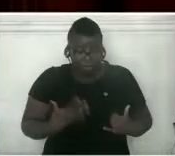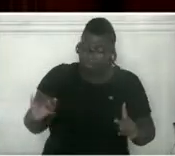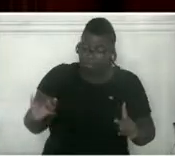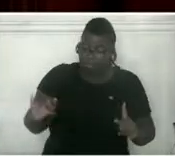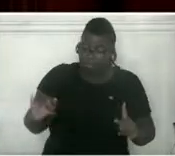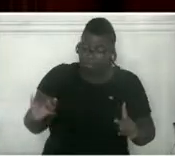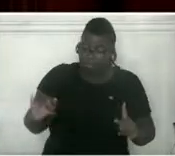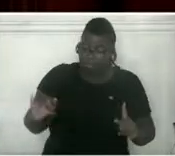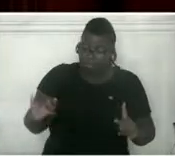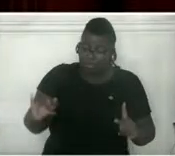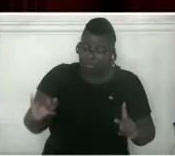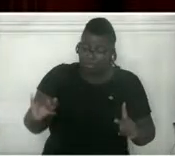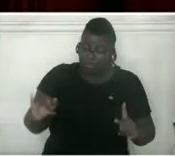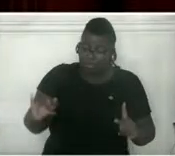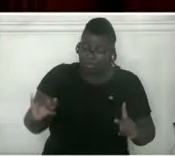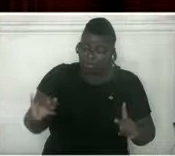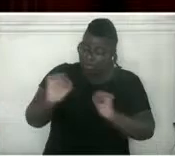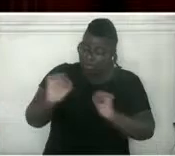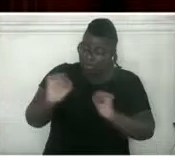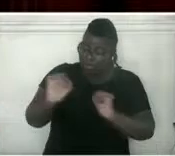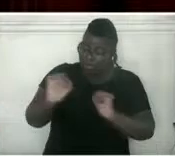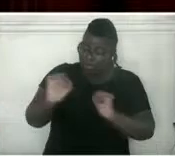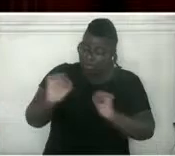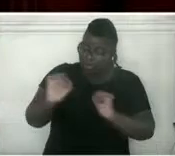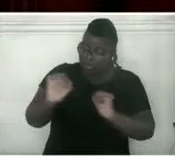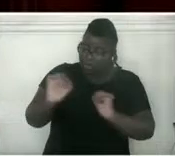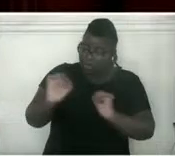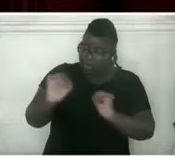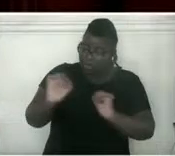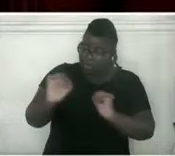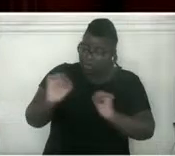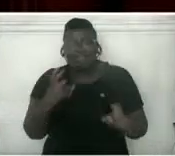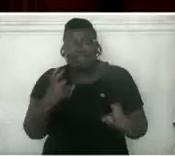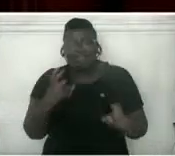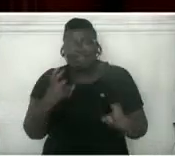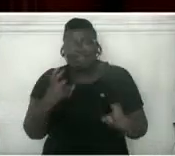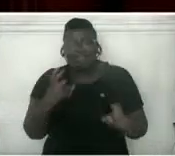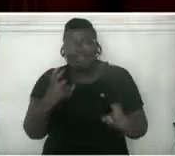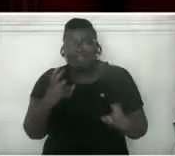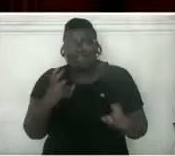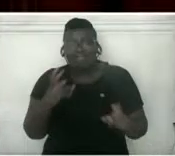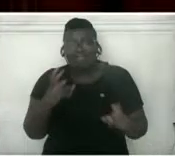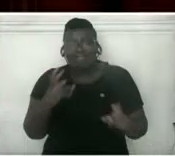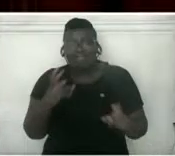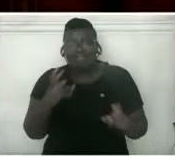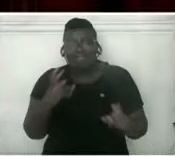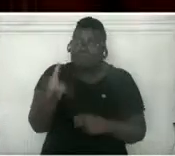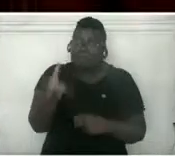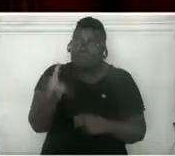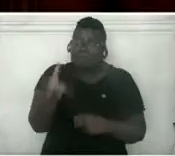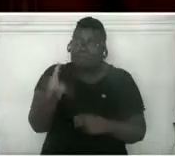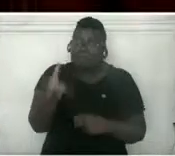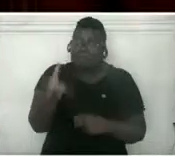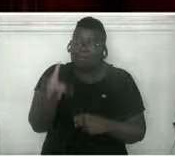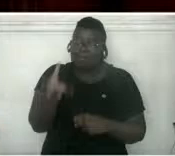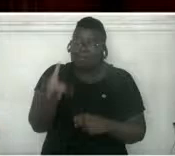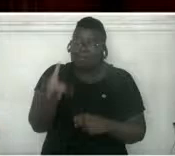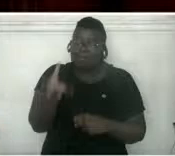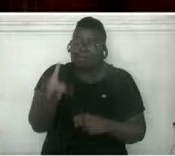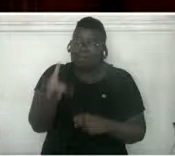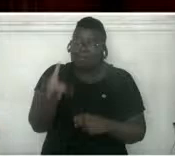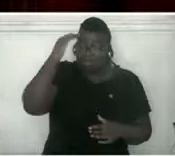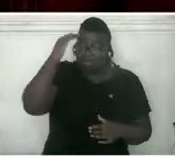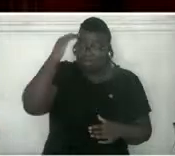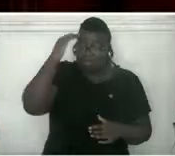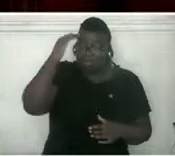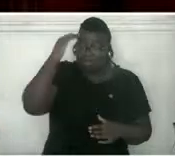district azingaqakwa ukuthi kulukhuni ukuthola umhlaba. Omasipala mabazi ukuthi ama-industrial